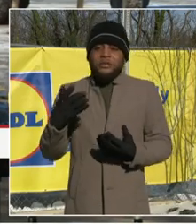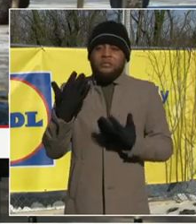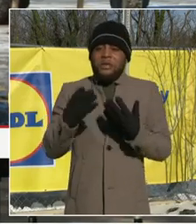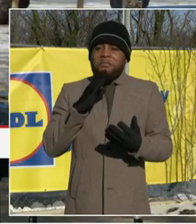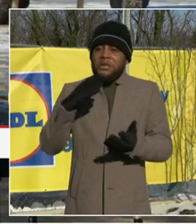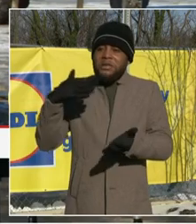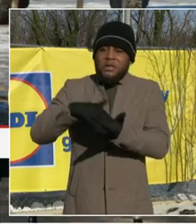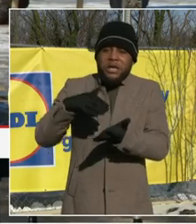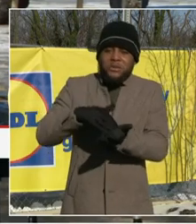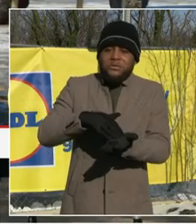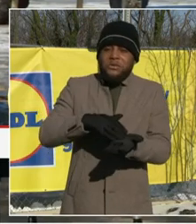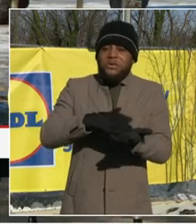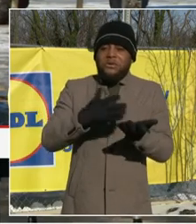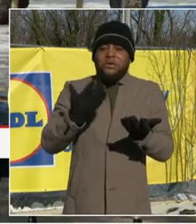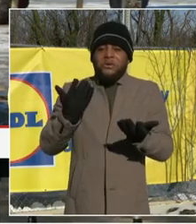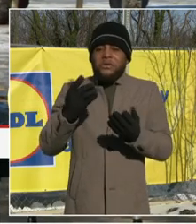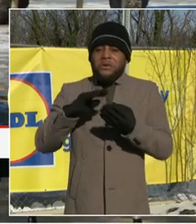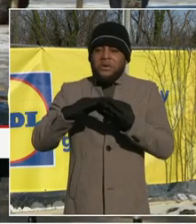community meetings.